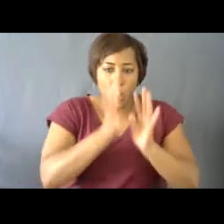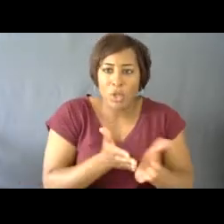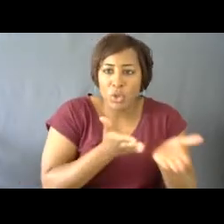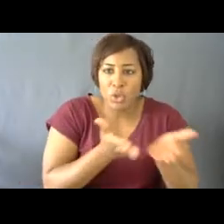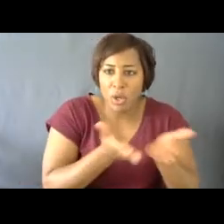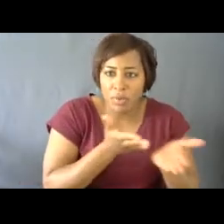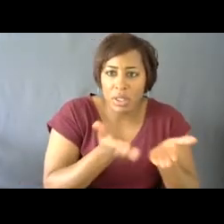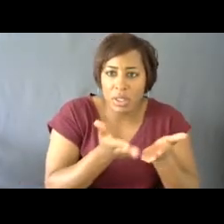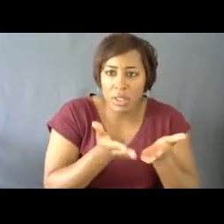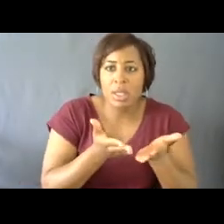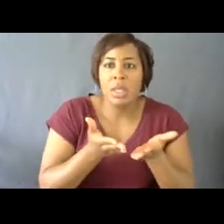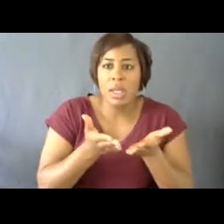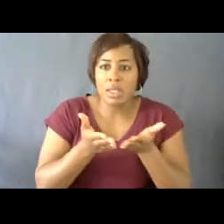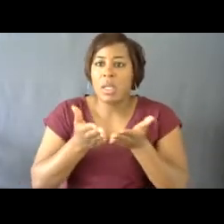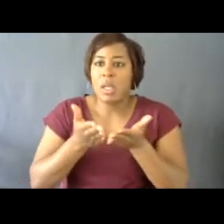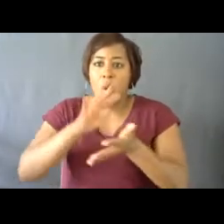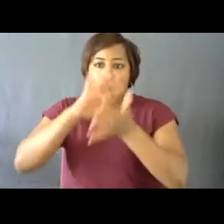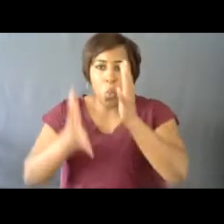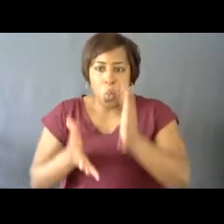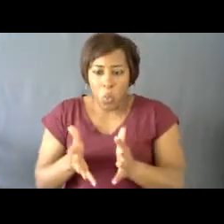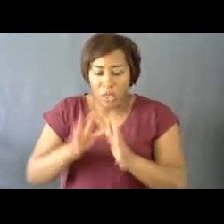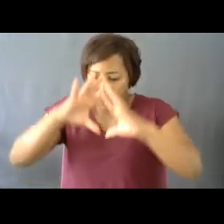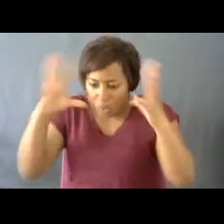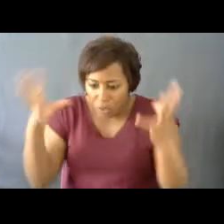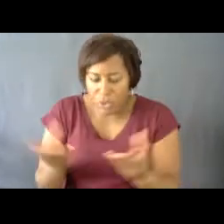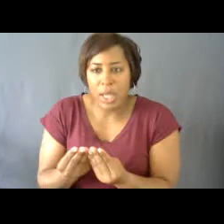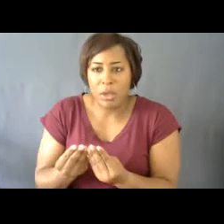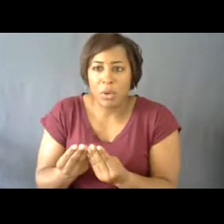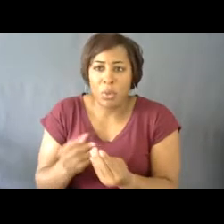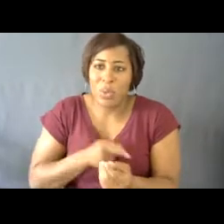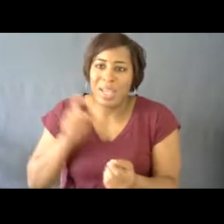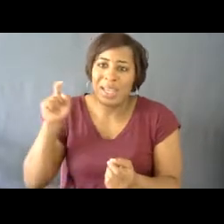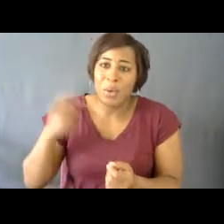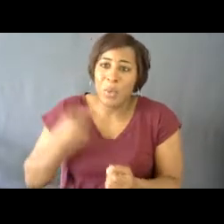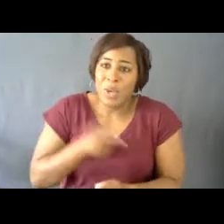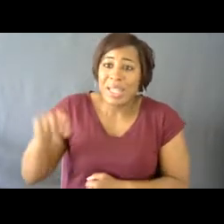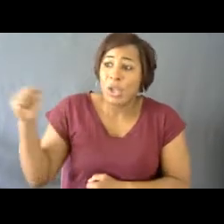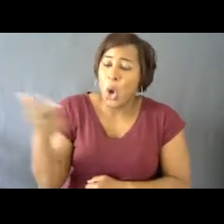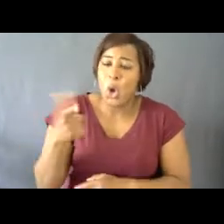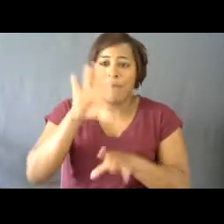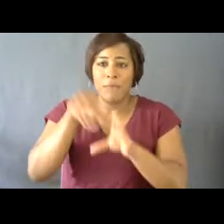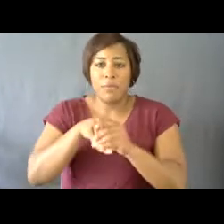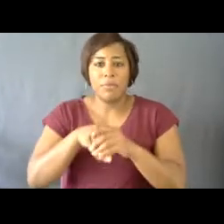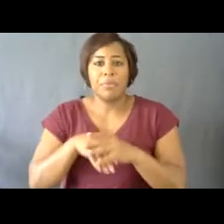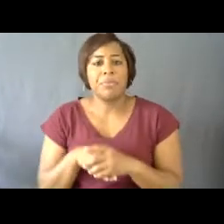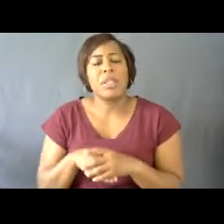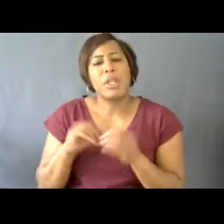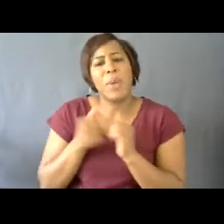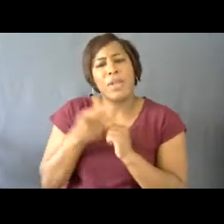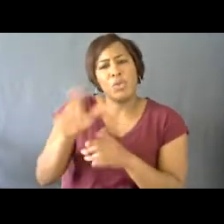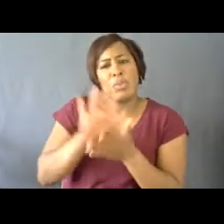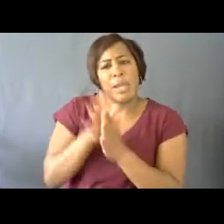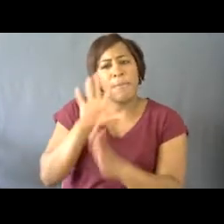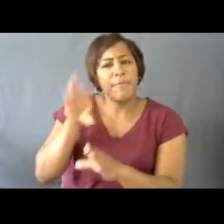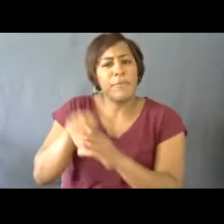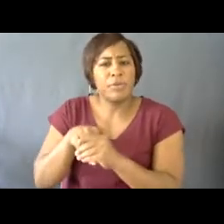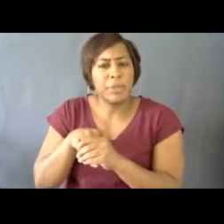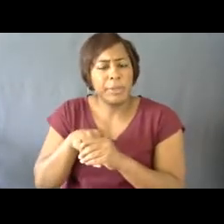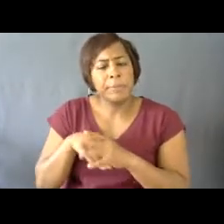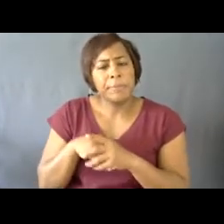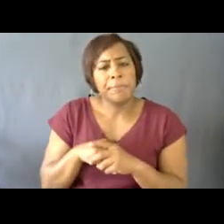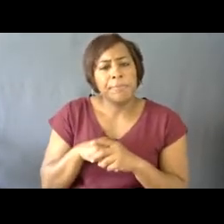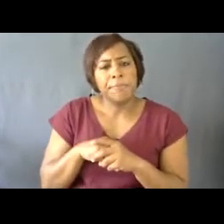as it pertains to the entire weather enterprise. So how did you end up getting involved, with what was your pathway